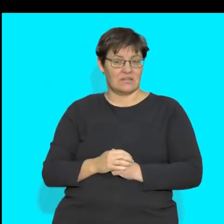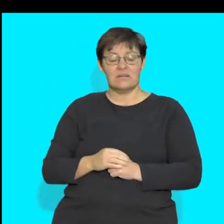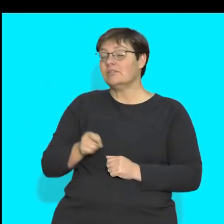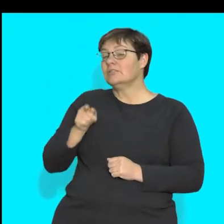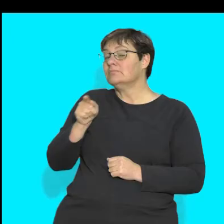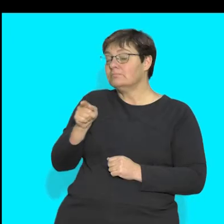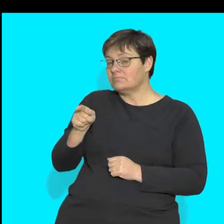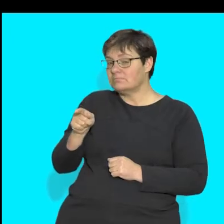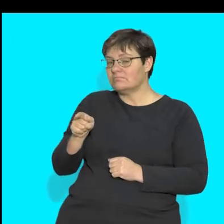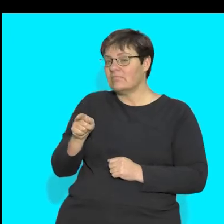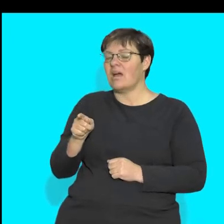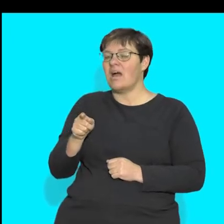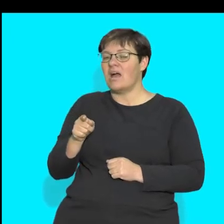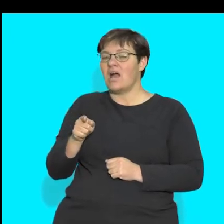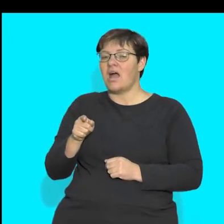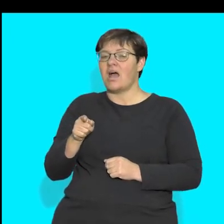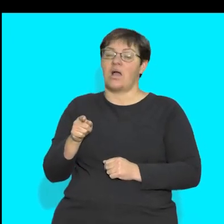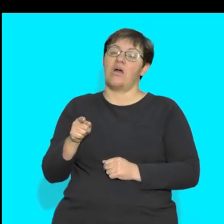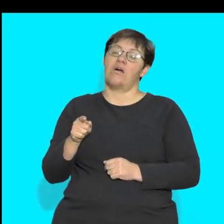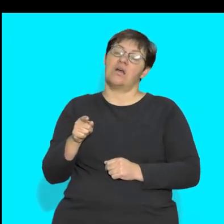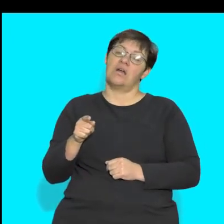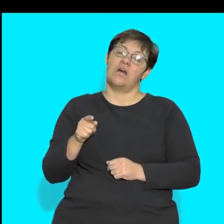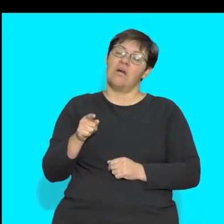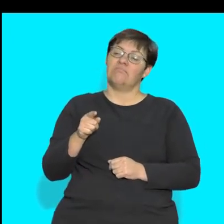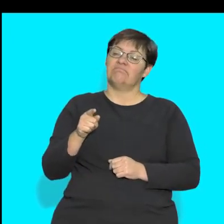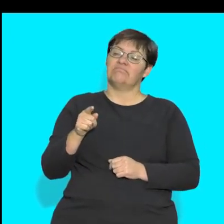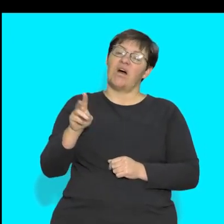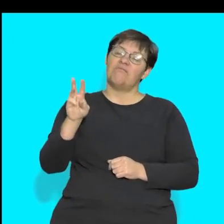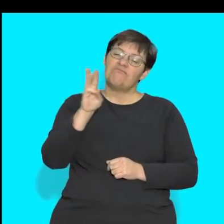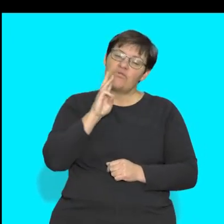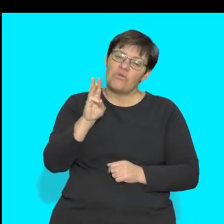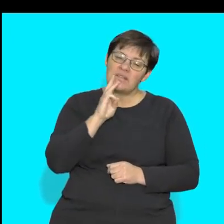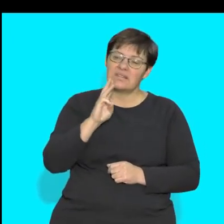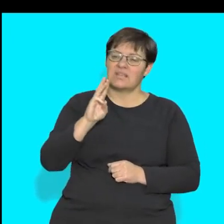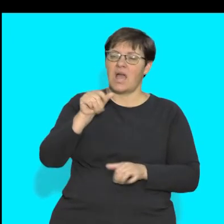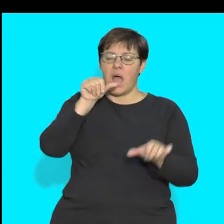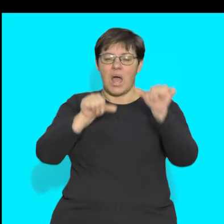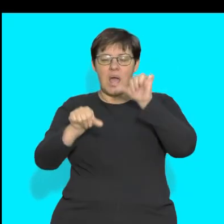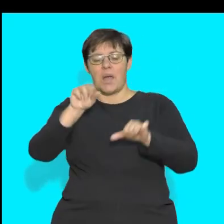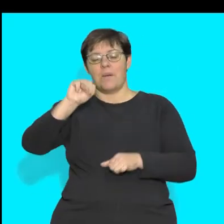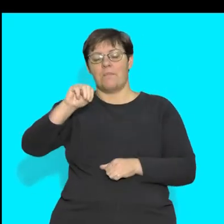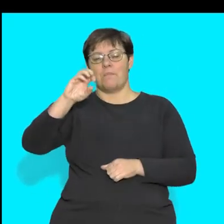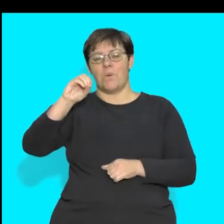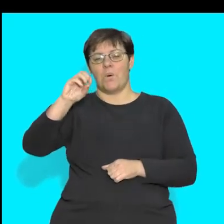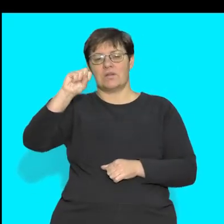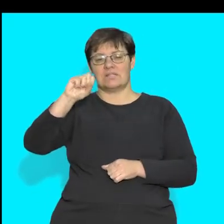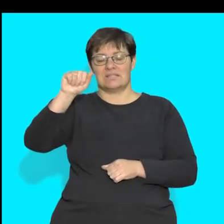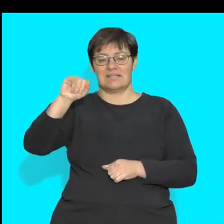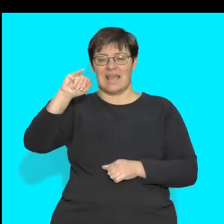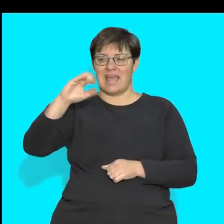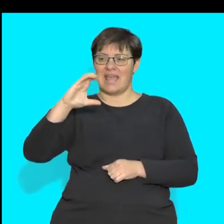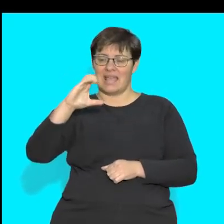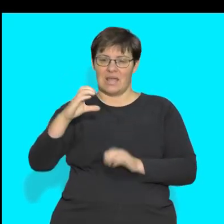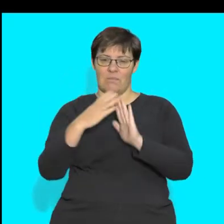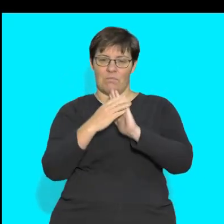a fluid mosaic model. Now, if I had to break down the words, right, what do I mean